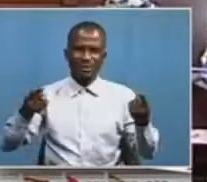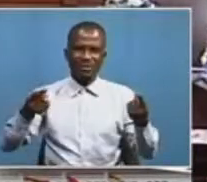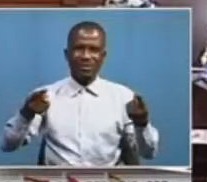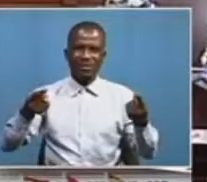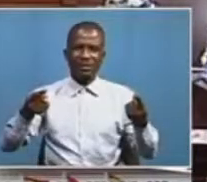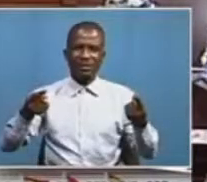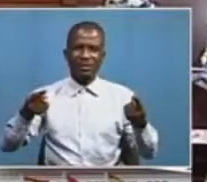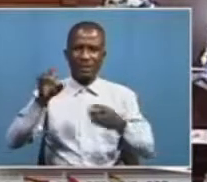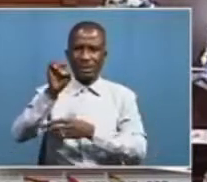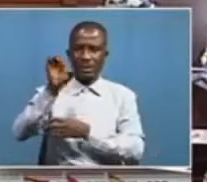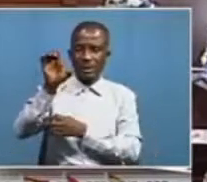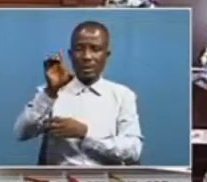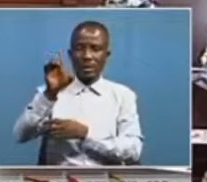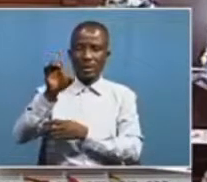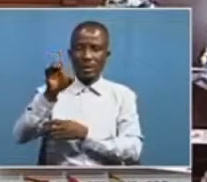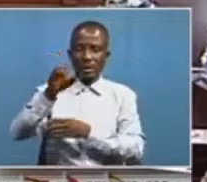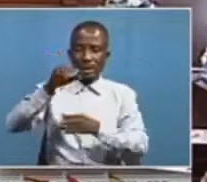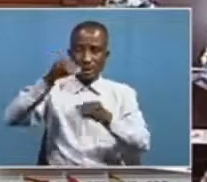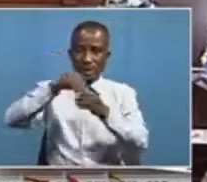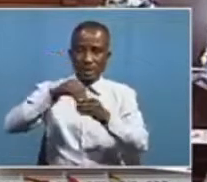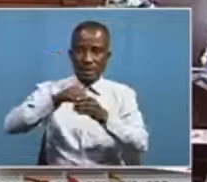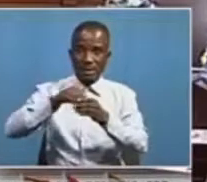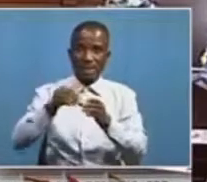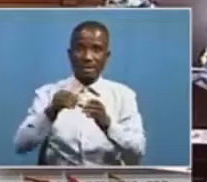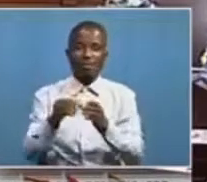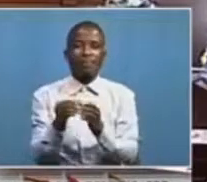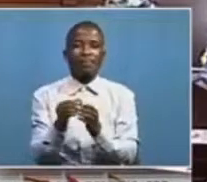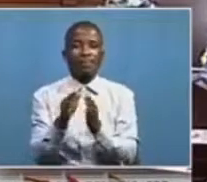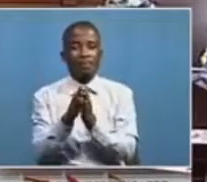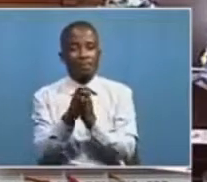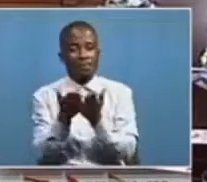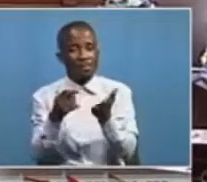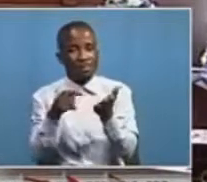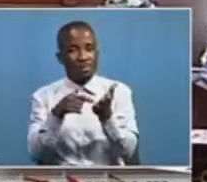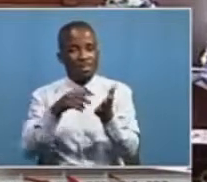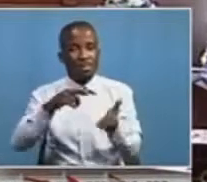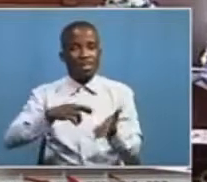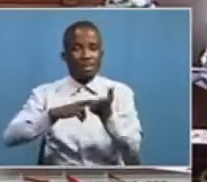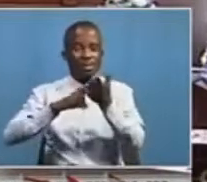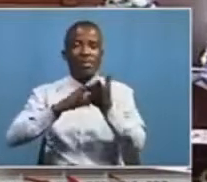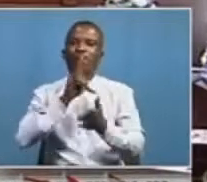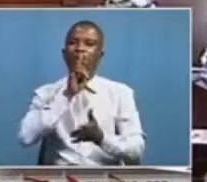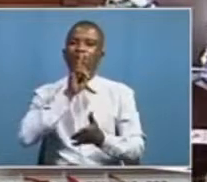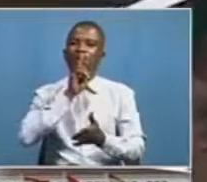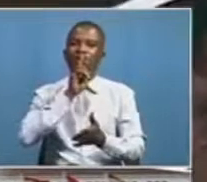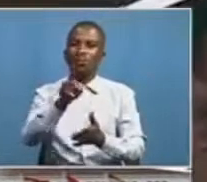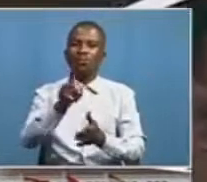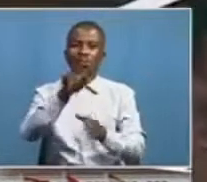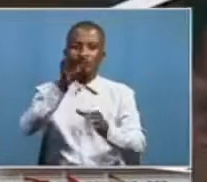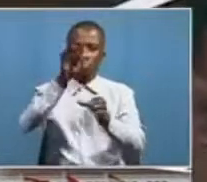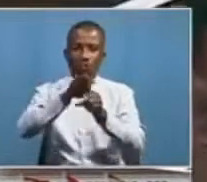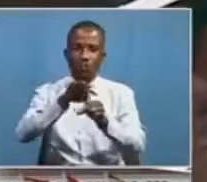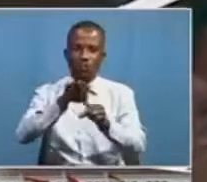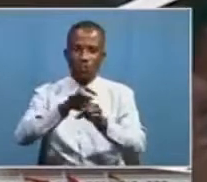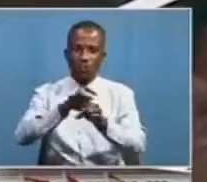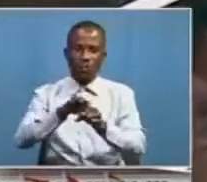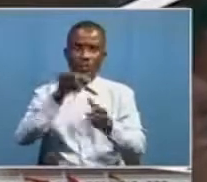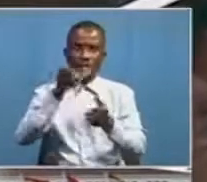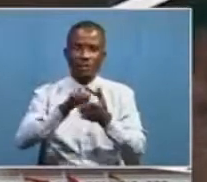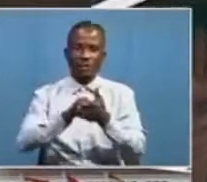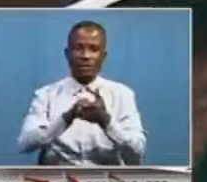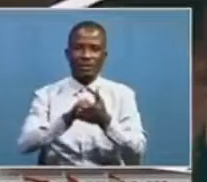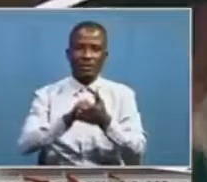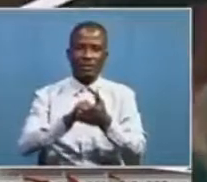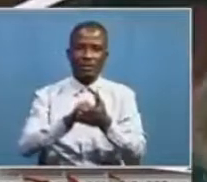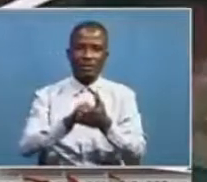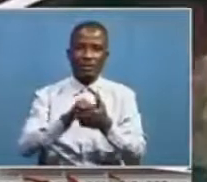declaration, which is contained in Exhibit A, in reality represented the true will of the voters, in that no credible